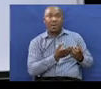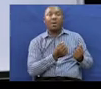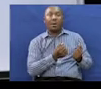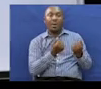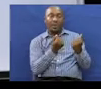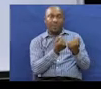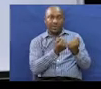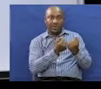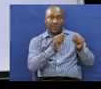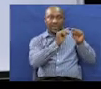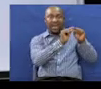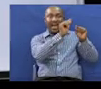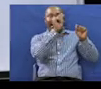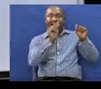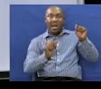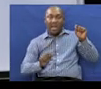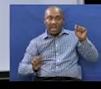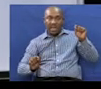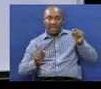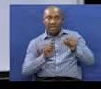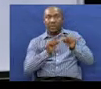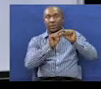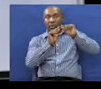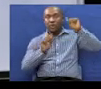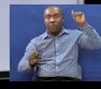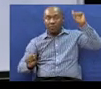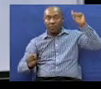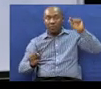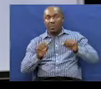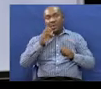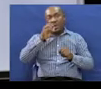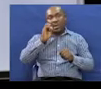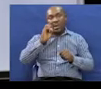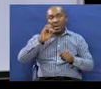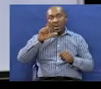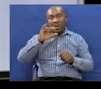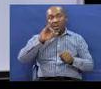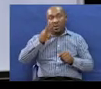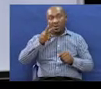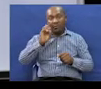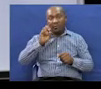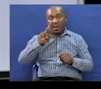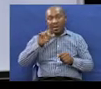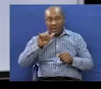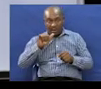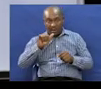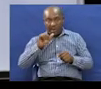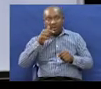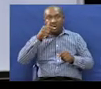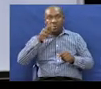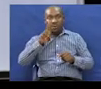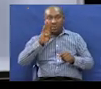reaction taking place in the boiling tube? This is called the boiling tube. Boiling tube. So